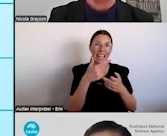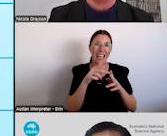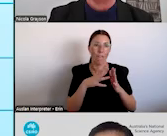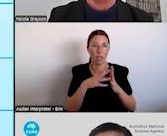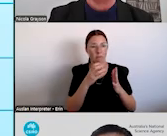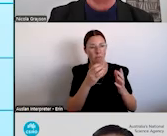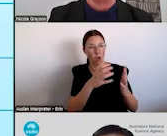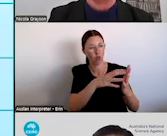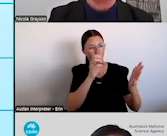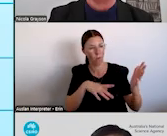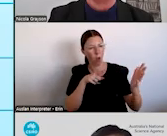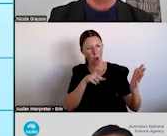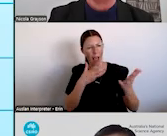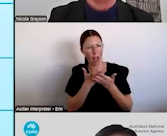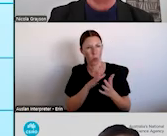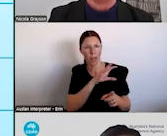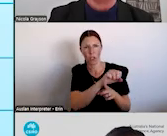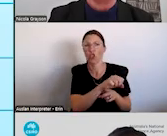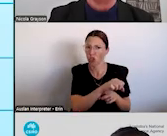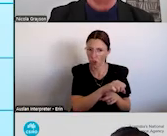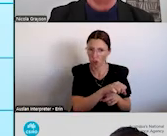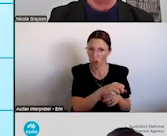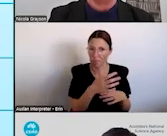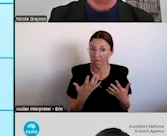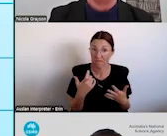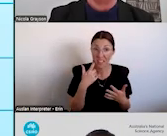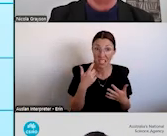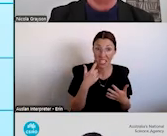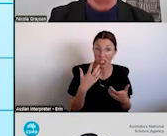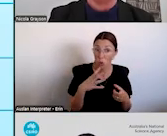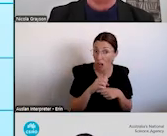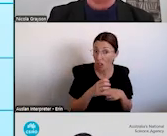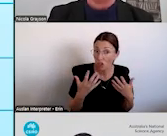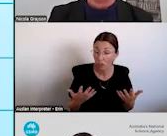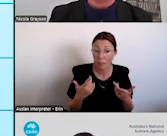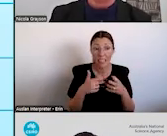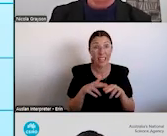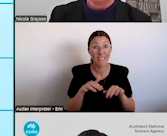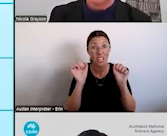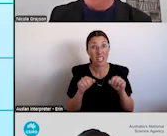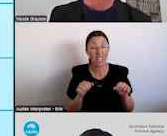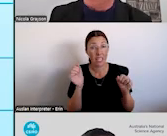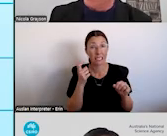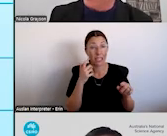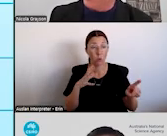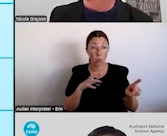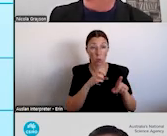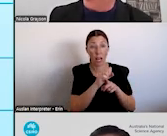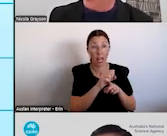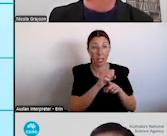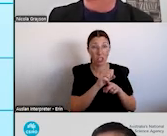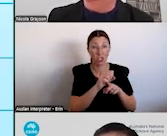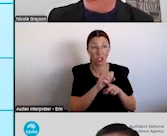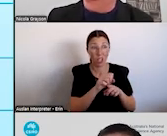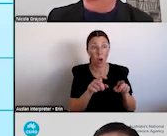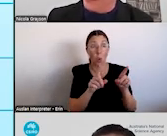know? And is it easy to detect? And even if it is easy to detect and easy to remove, can